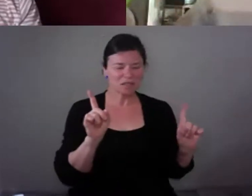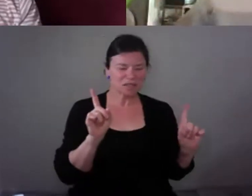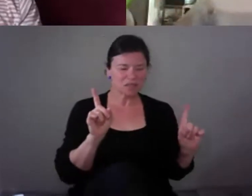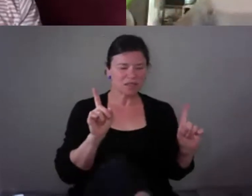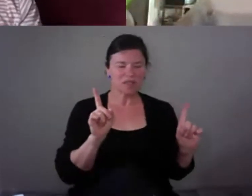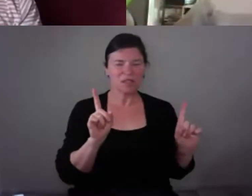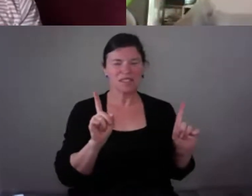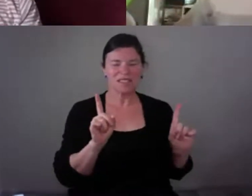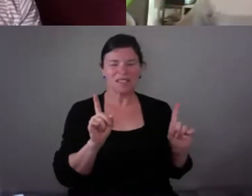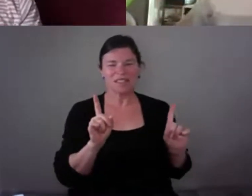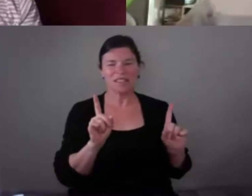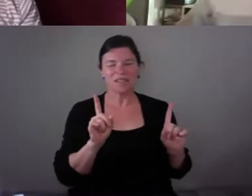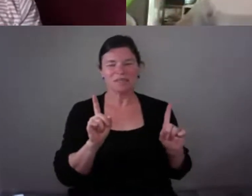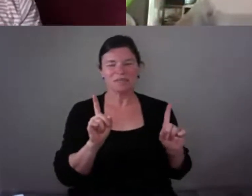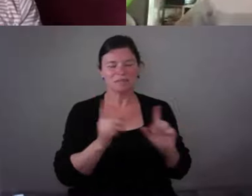first they said